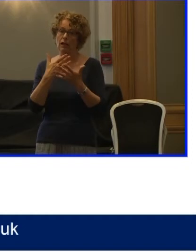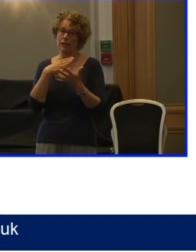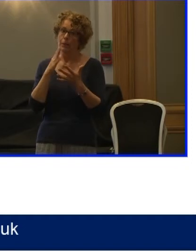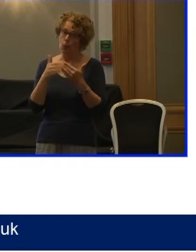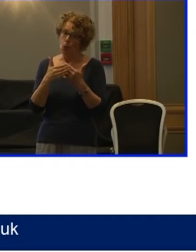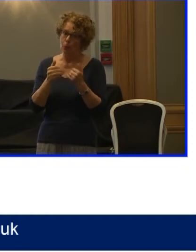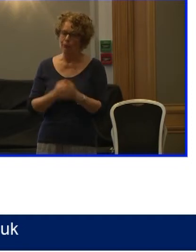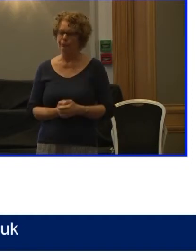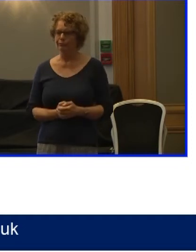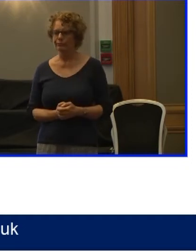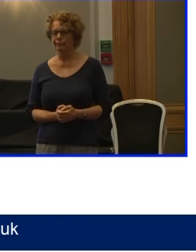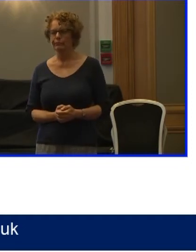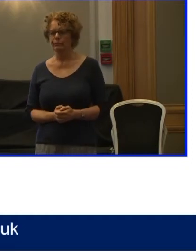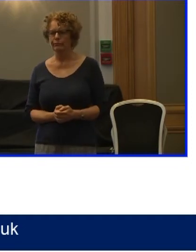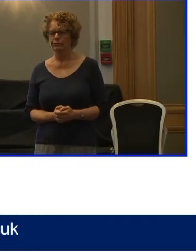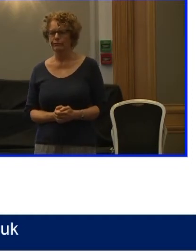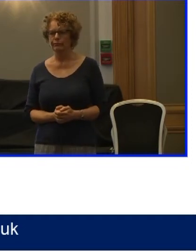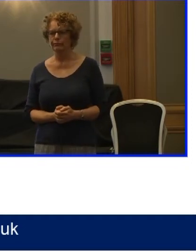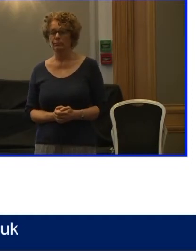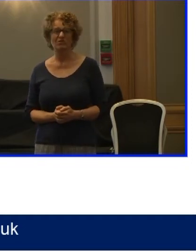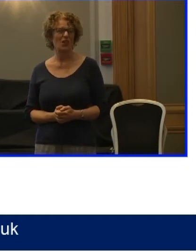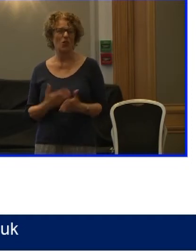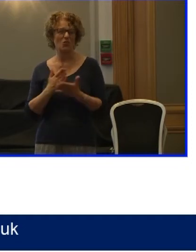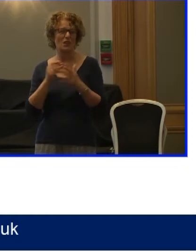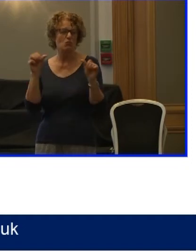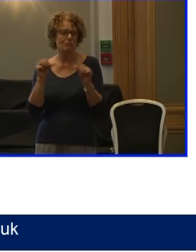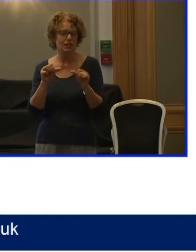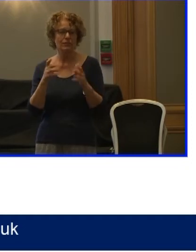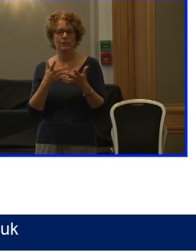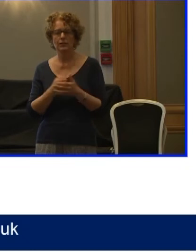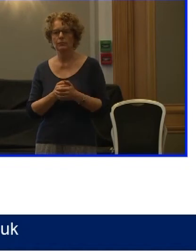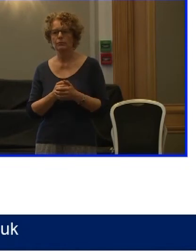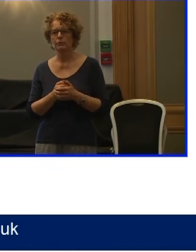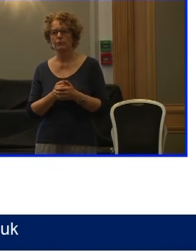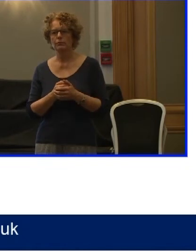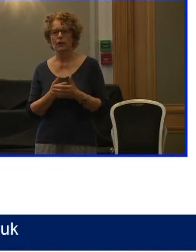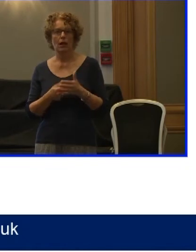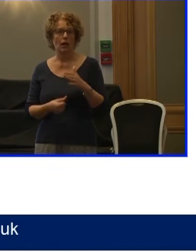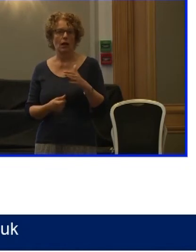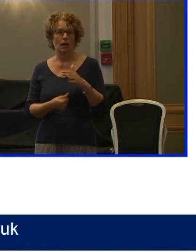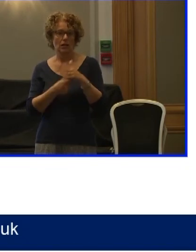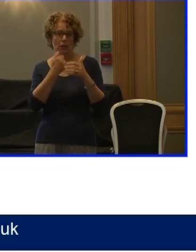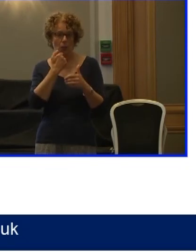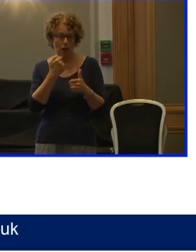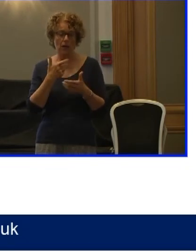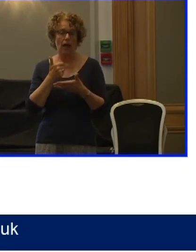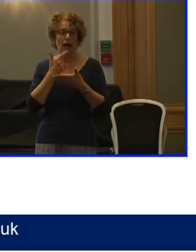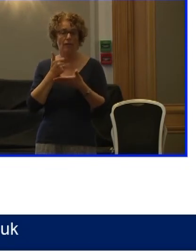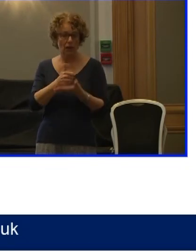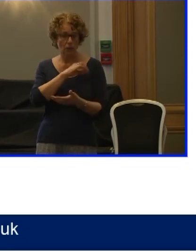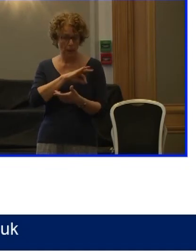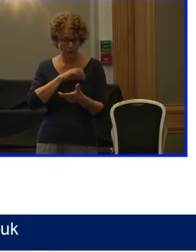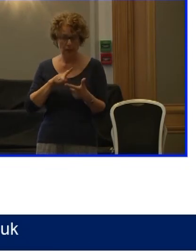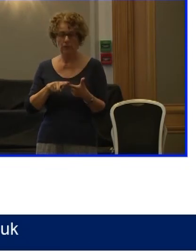partners. So, in brief, advice on claiming benefits, mobility training and